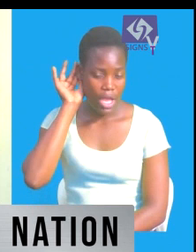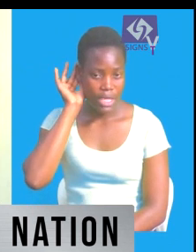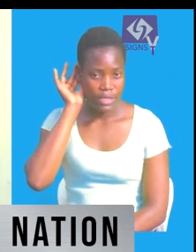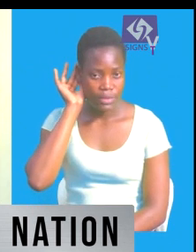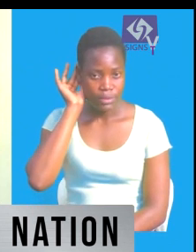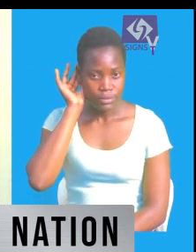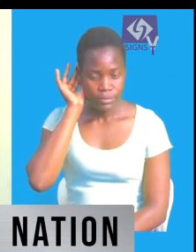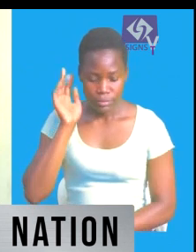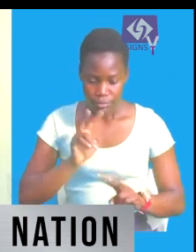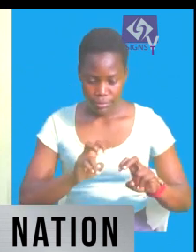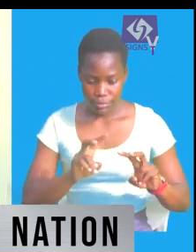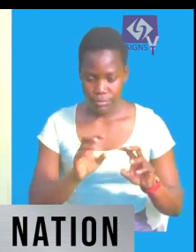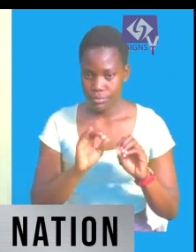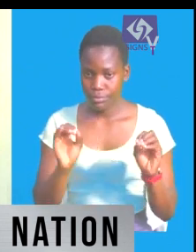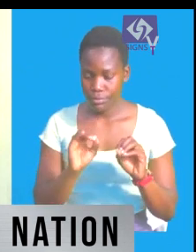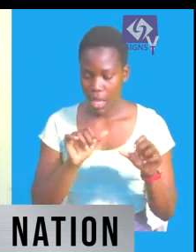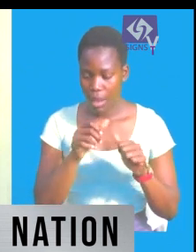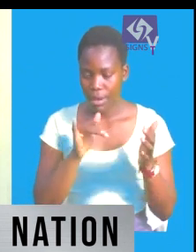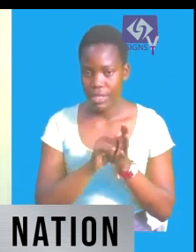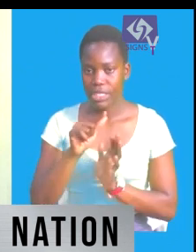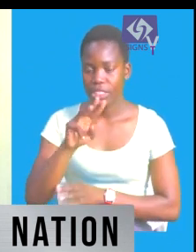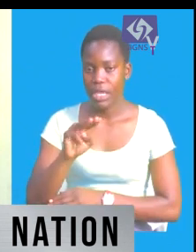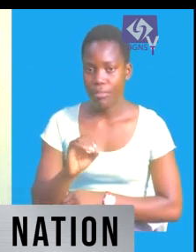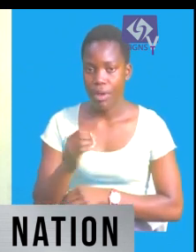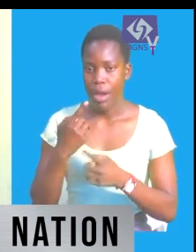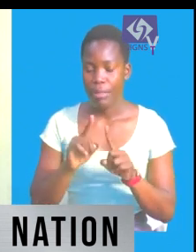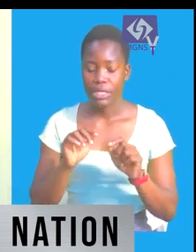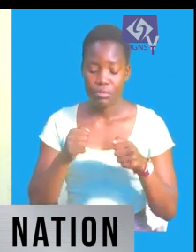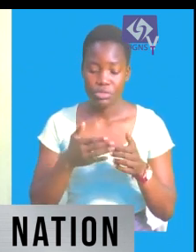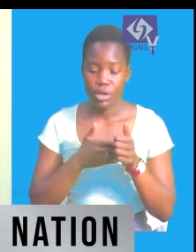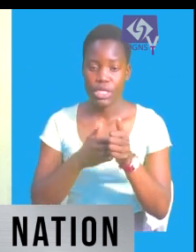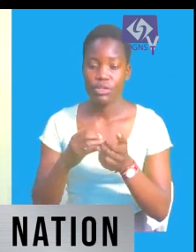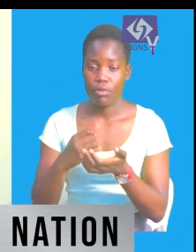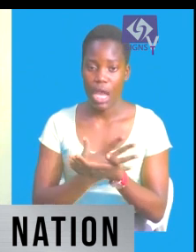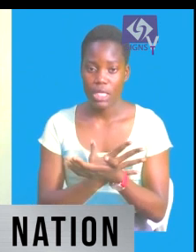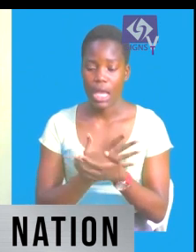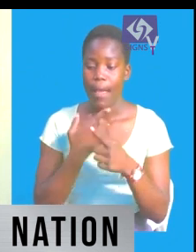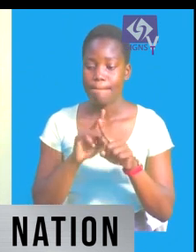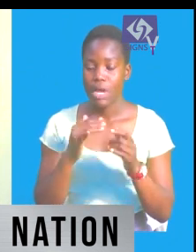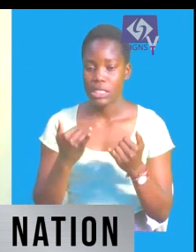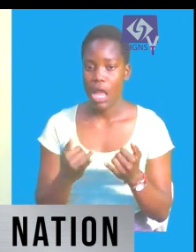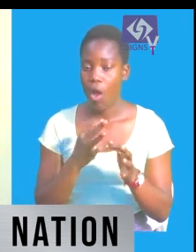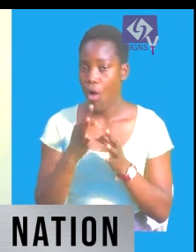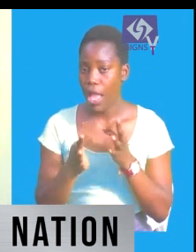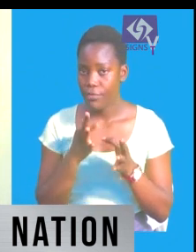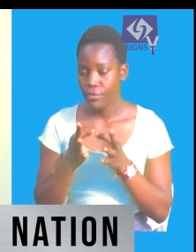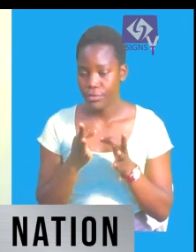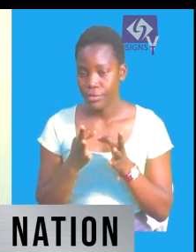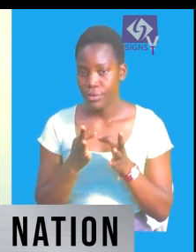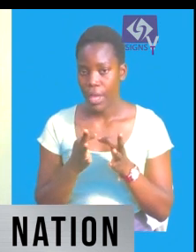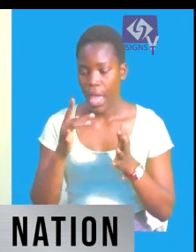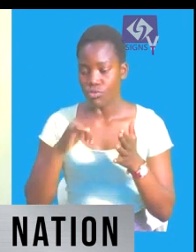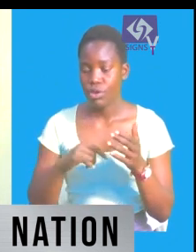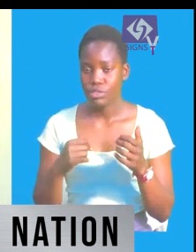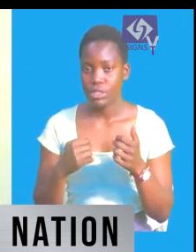not done research about it, that it can cause cancer. But now, if it is whatever that